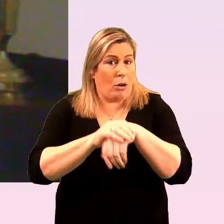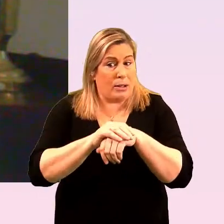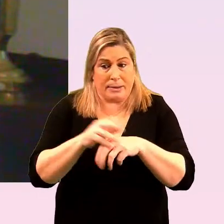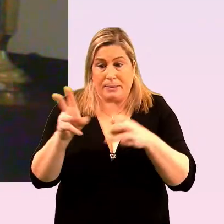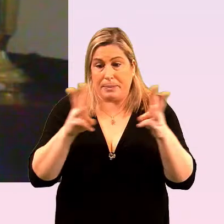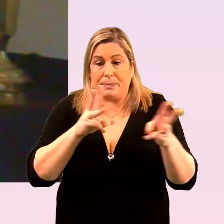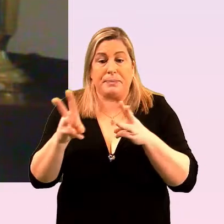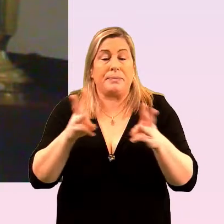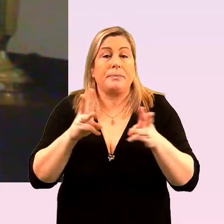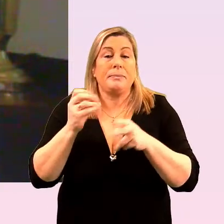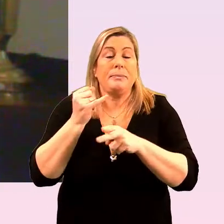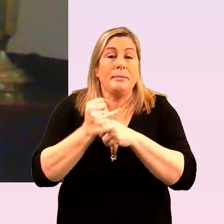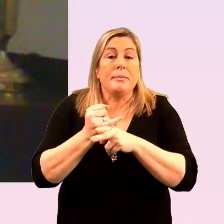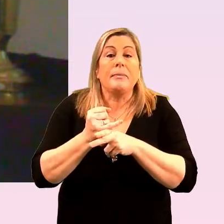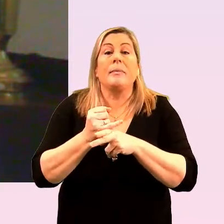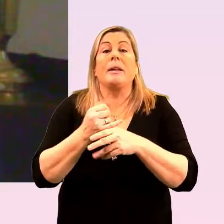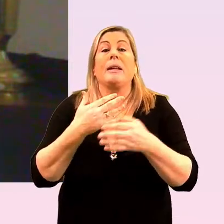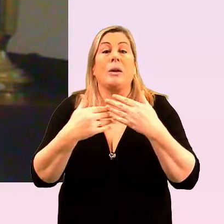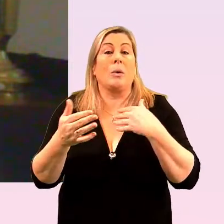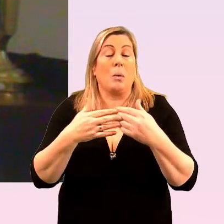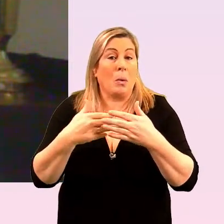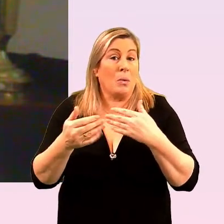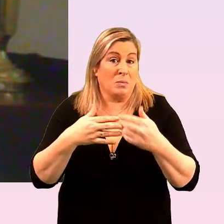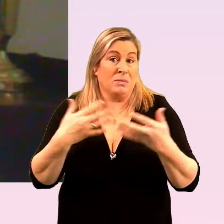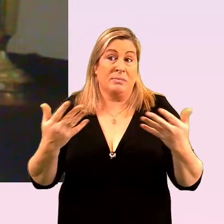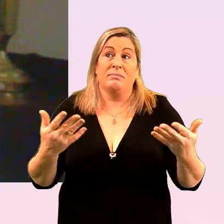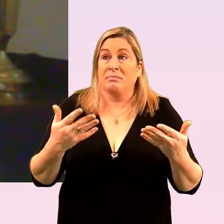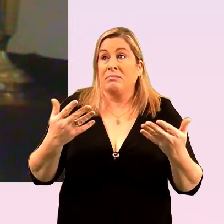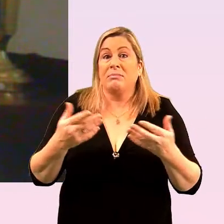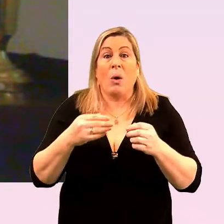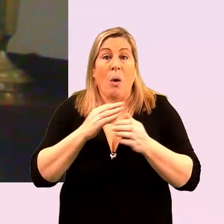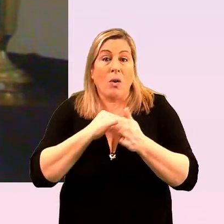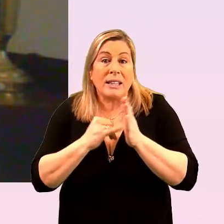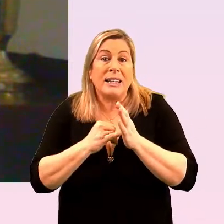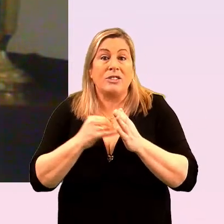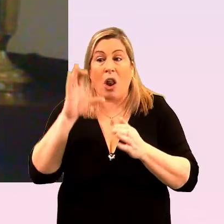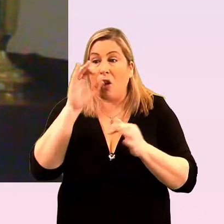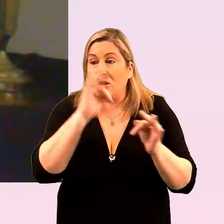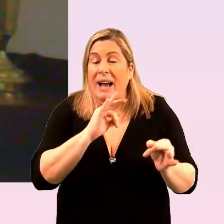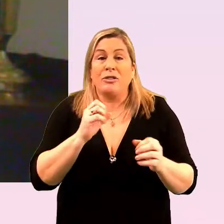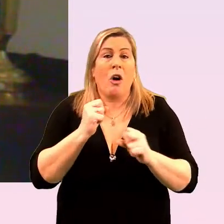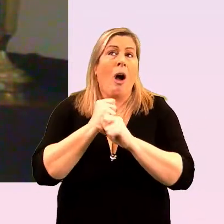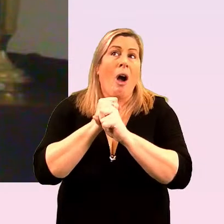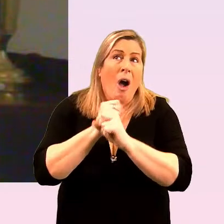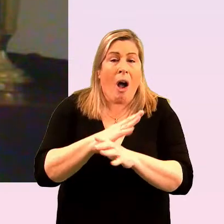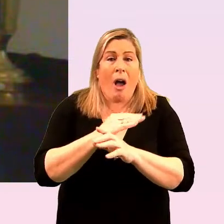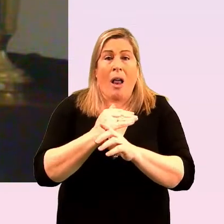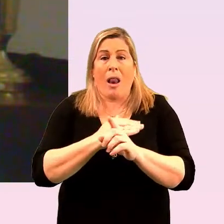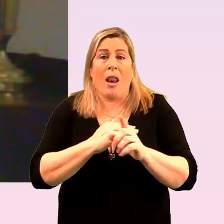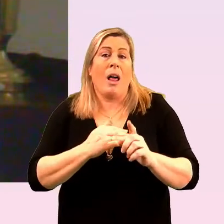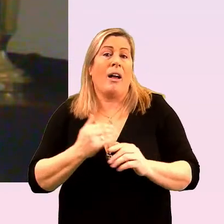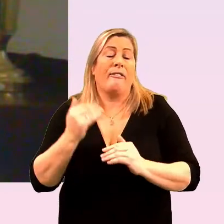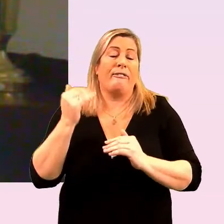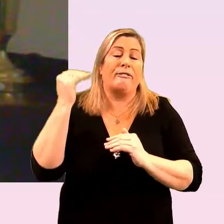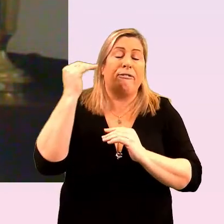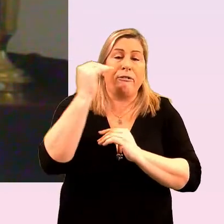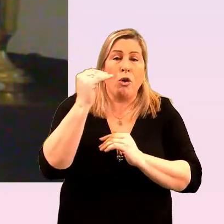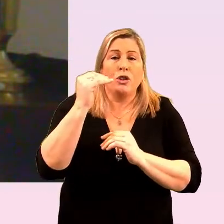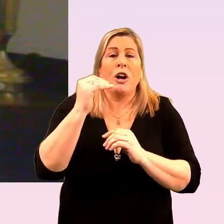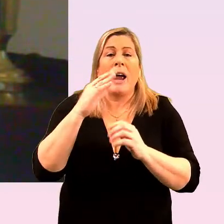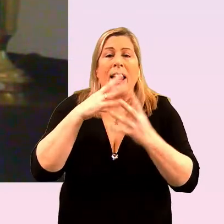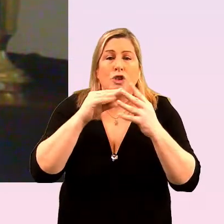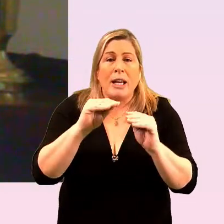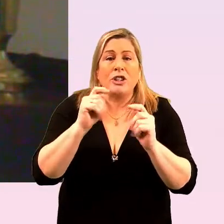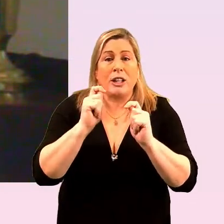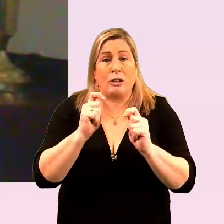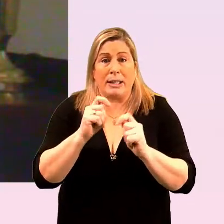work in what essentially is the organisation that looks after all further education and training, the majority of us have not